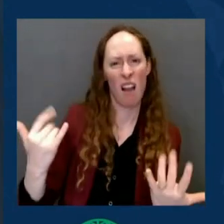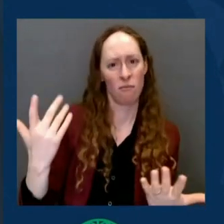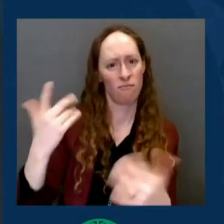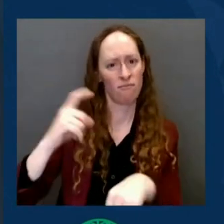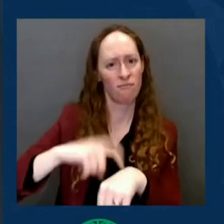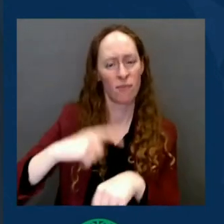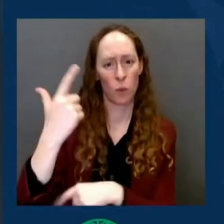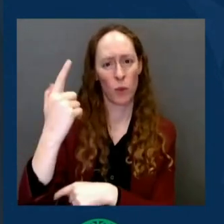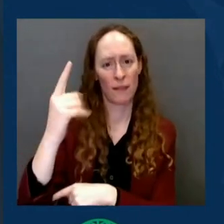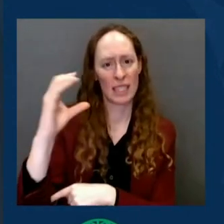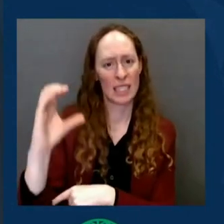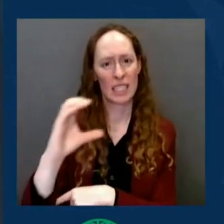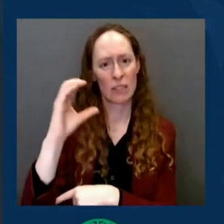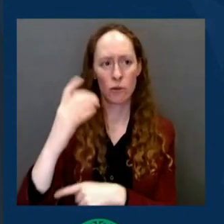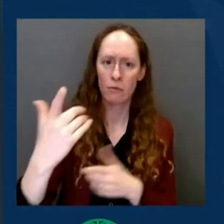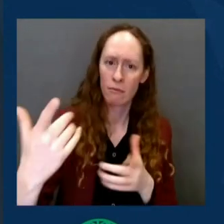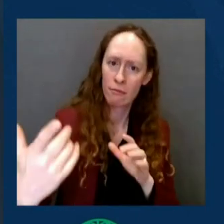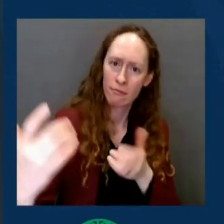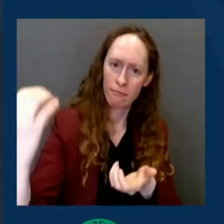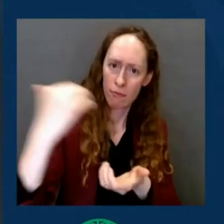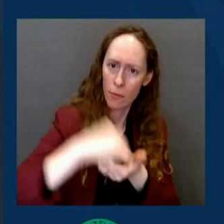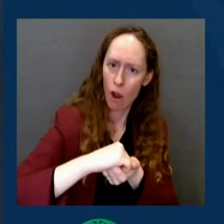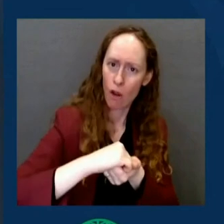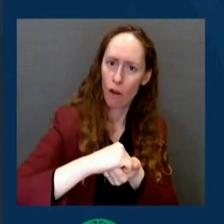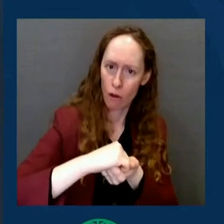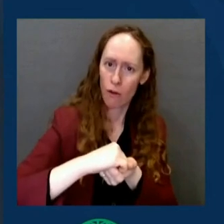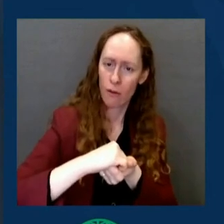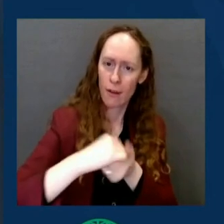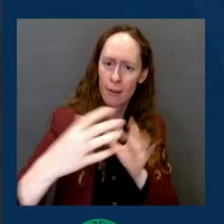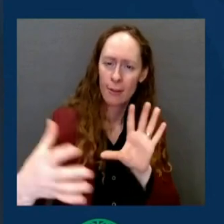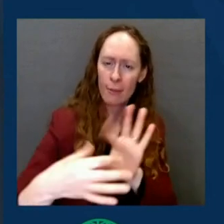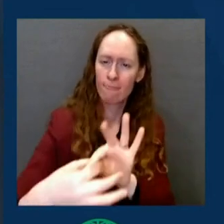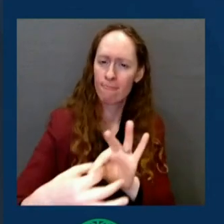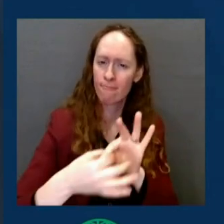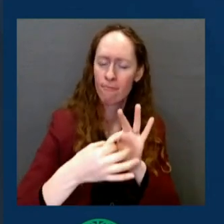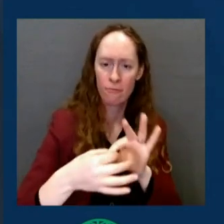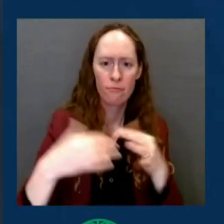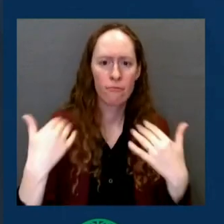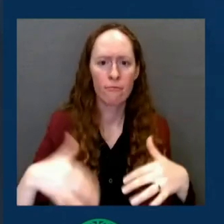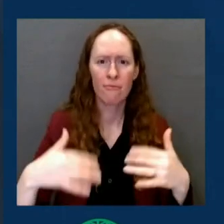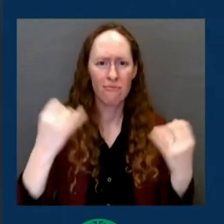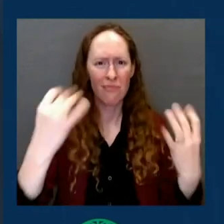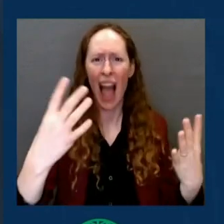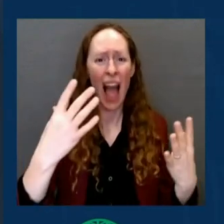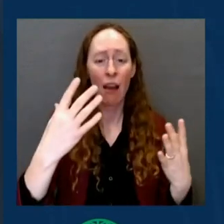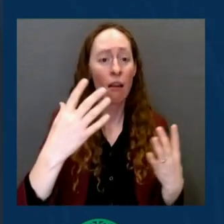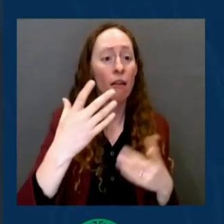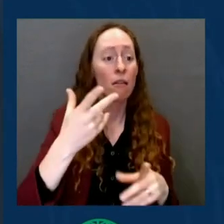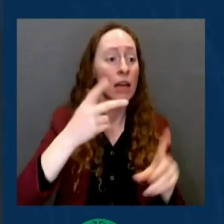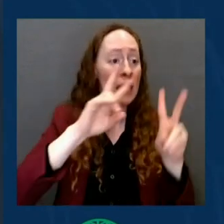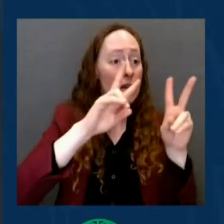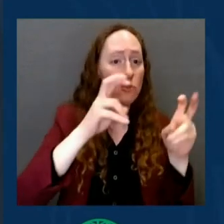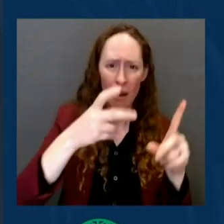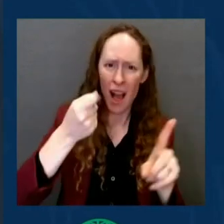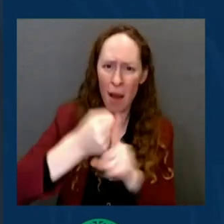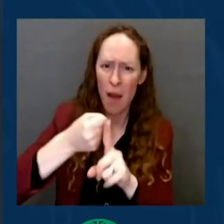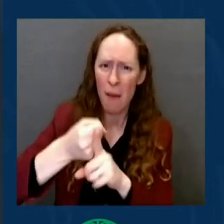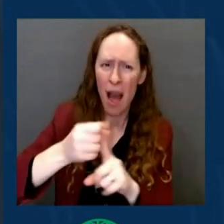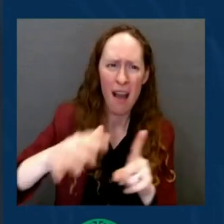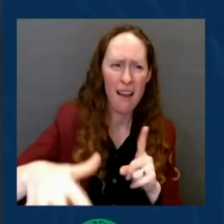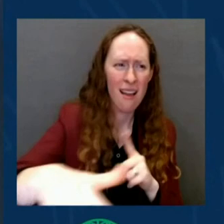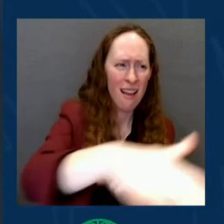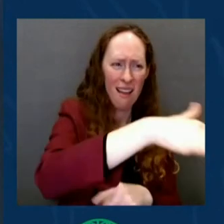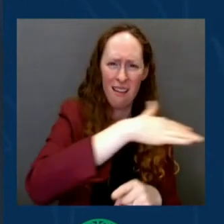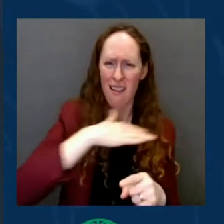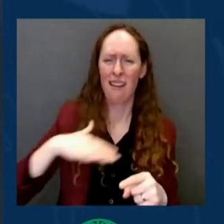these issues that matter most to our people's lives, and we're looking to increase our collaboration in every area.